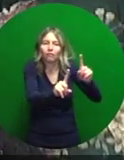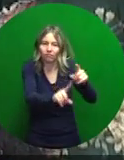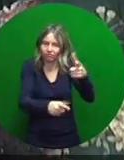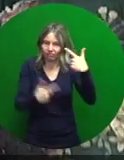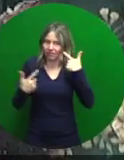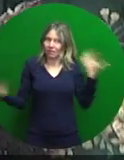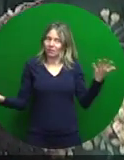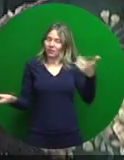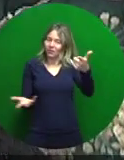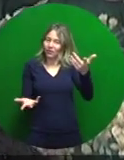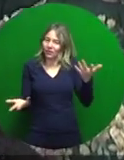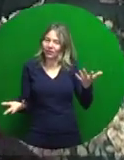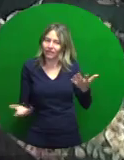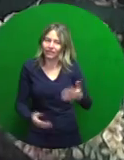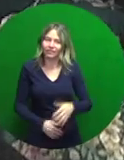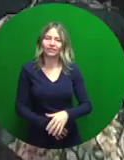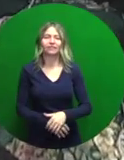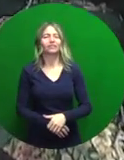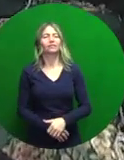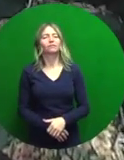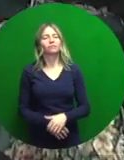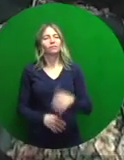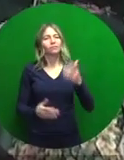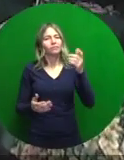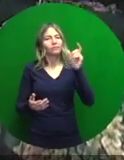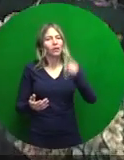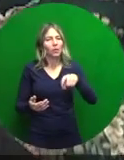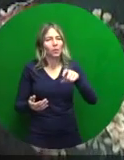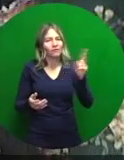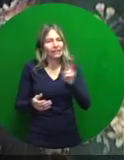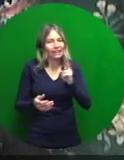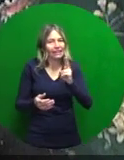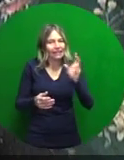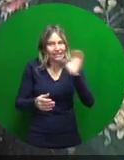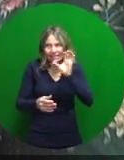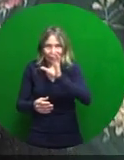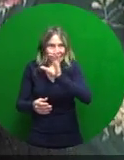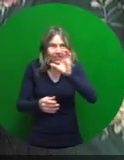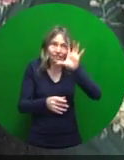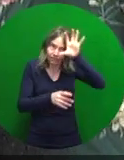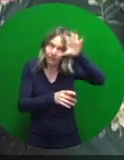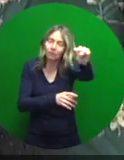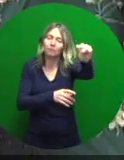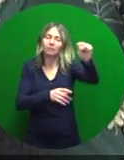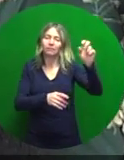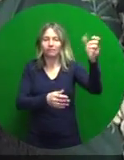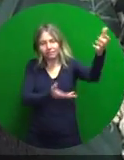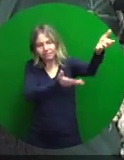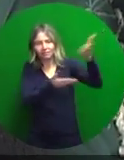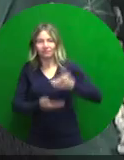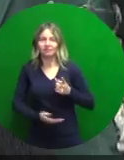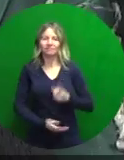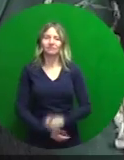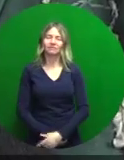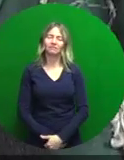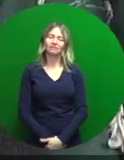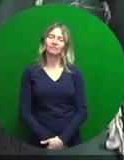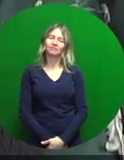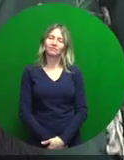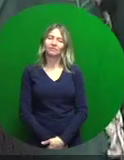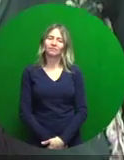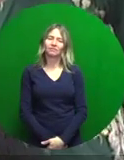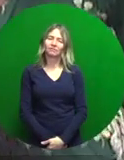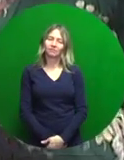be going close to her and she won't hear. She tried really going fast to try and catch her, but she was